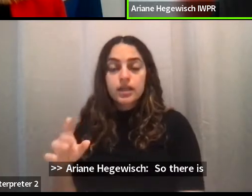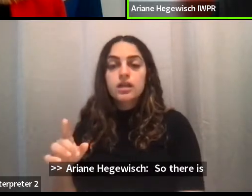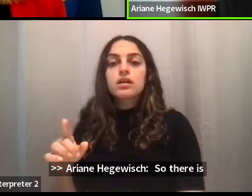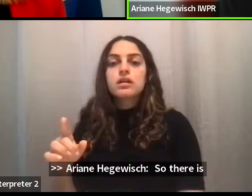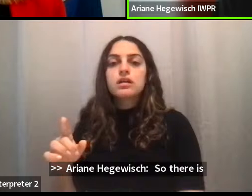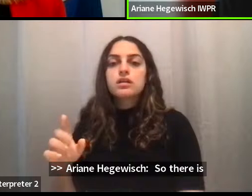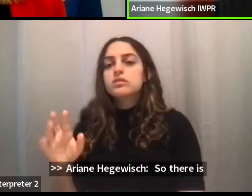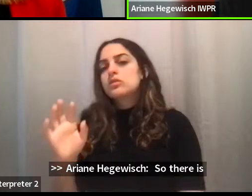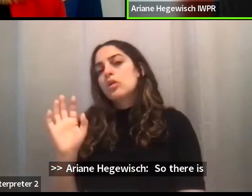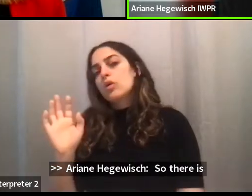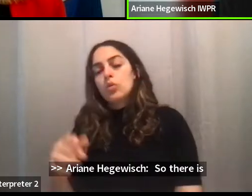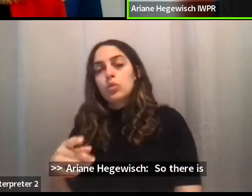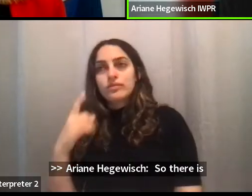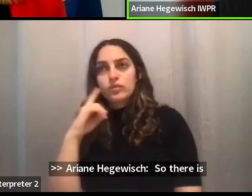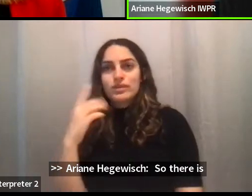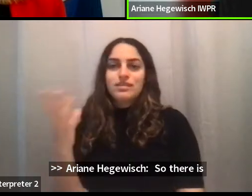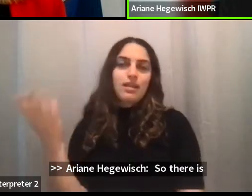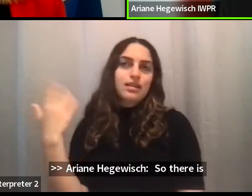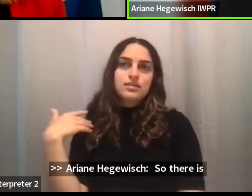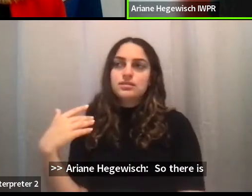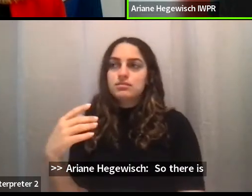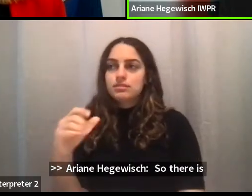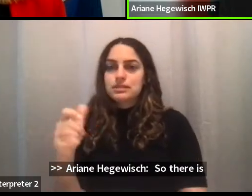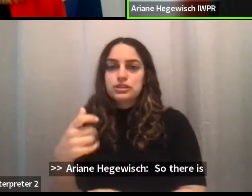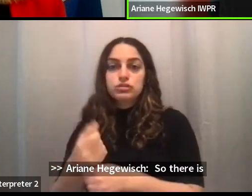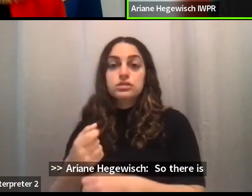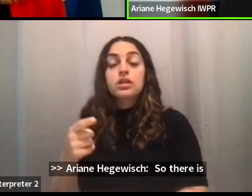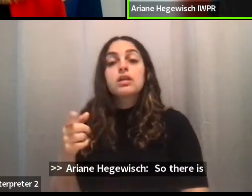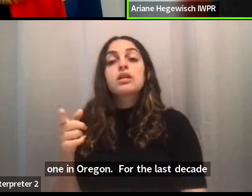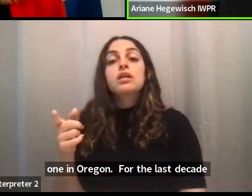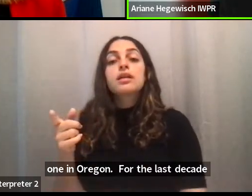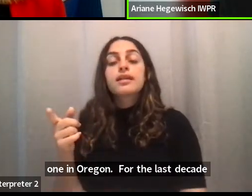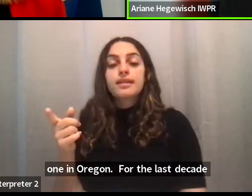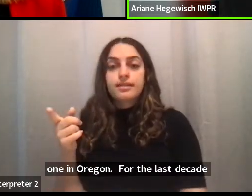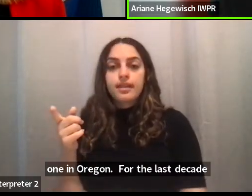oh for the last decade uh they have appropriated